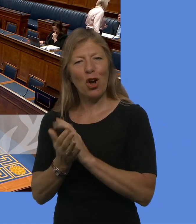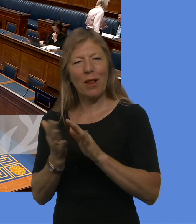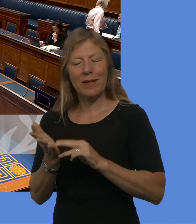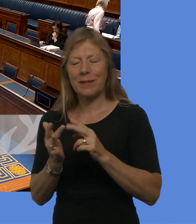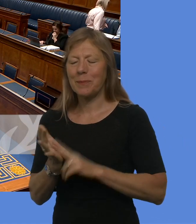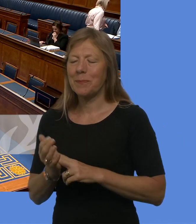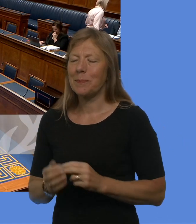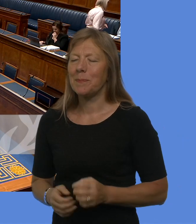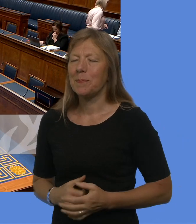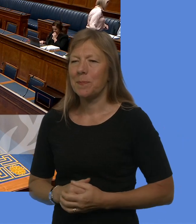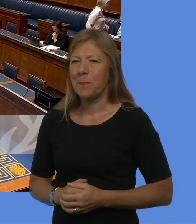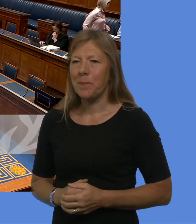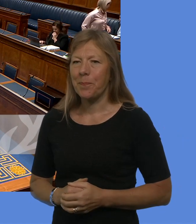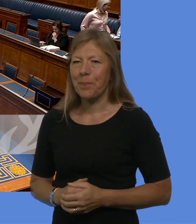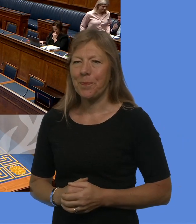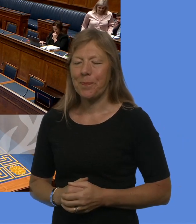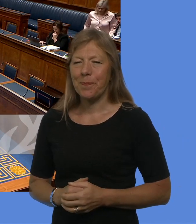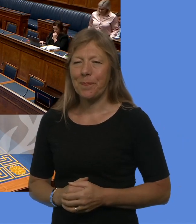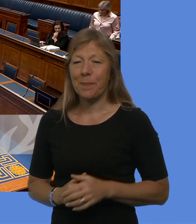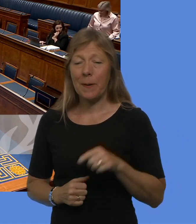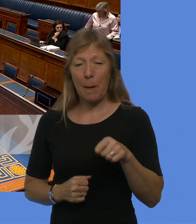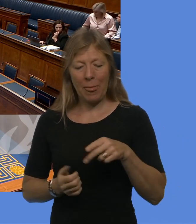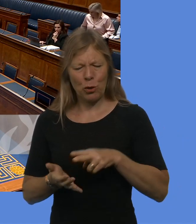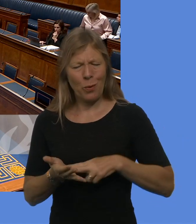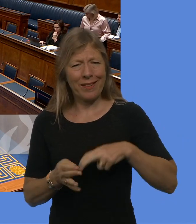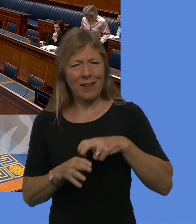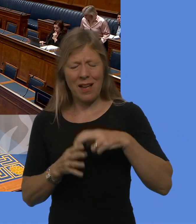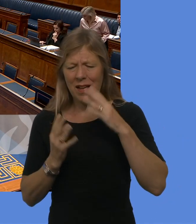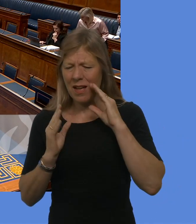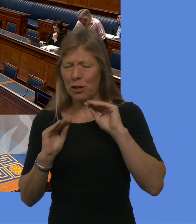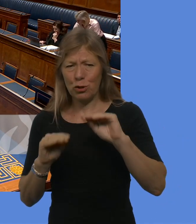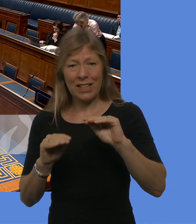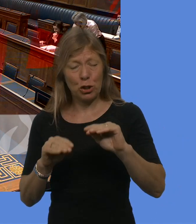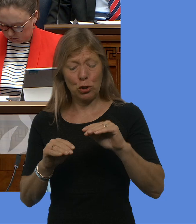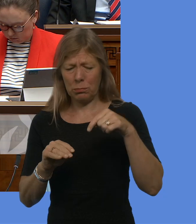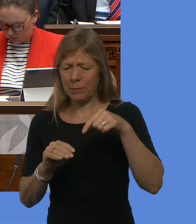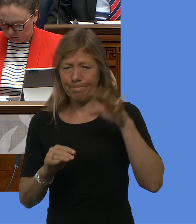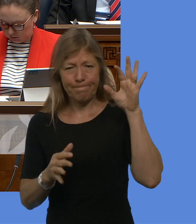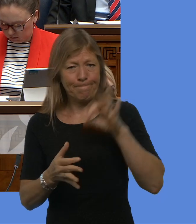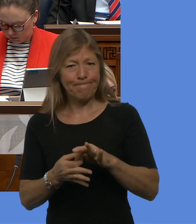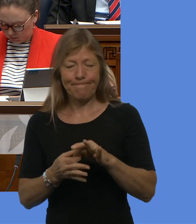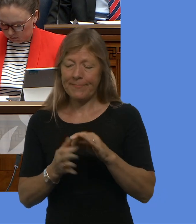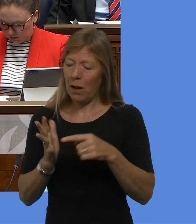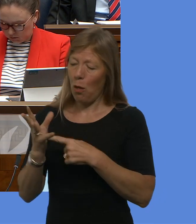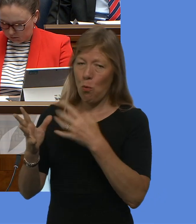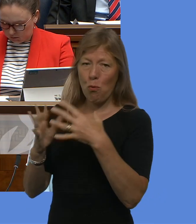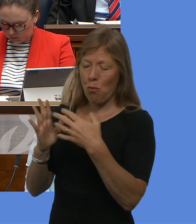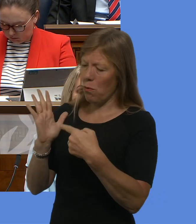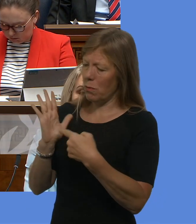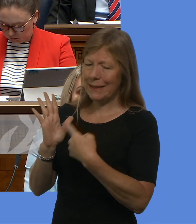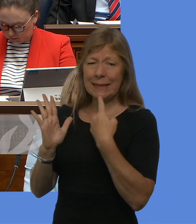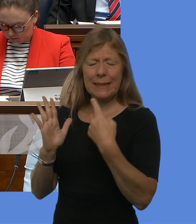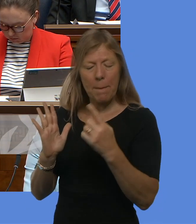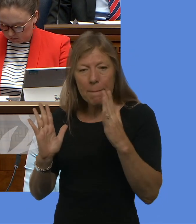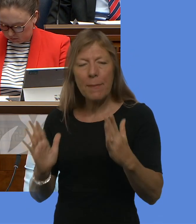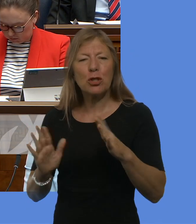Education in Northern Ireland is based on the key and guiding principle established in our law that children are educated as far as possible in